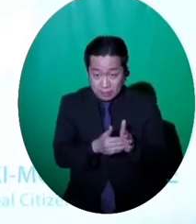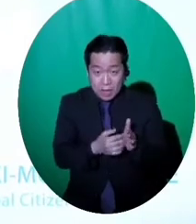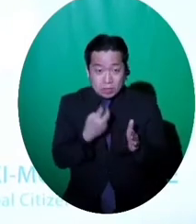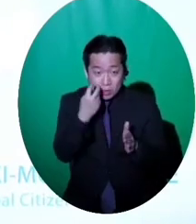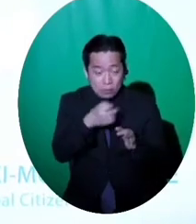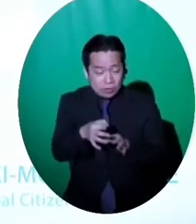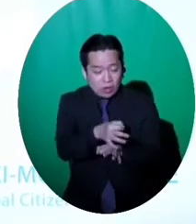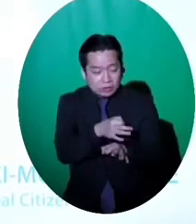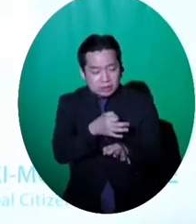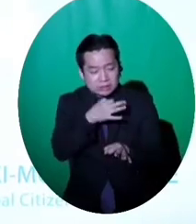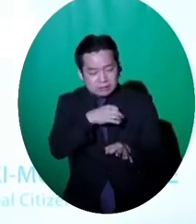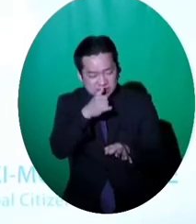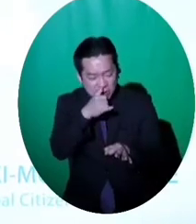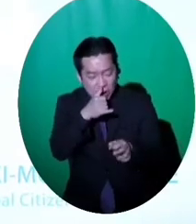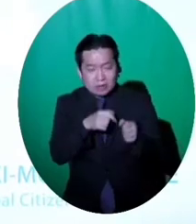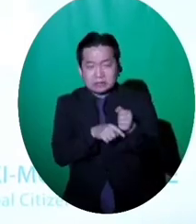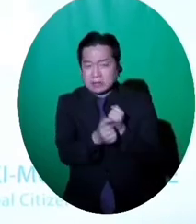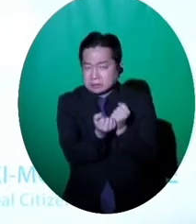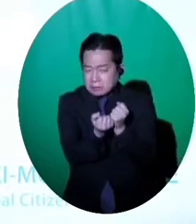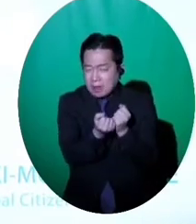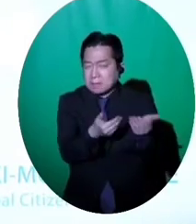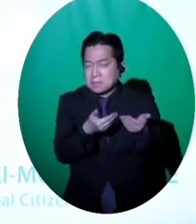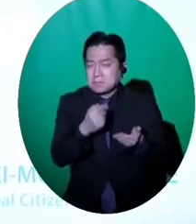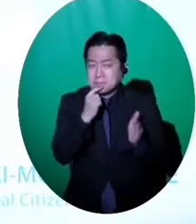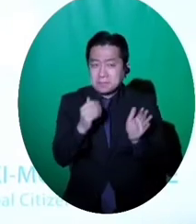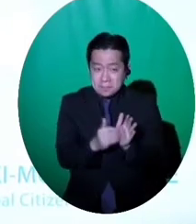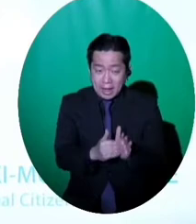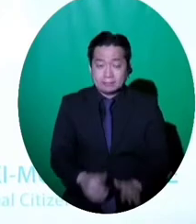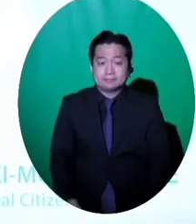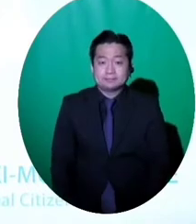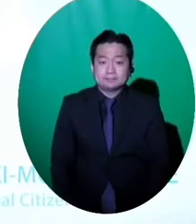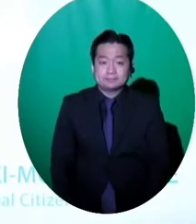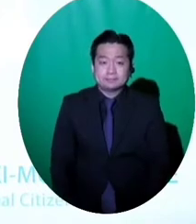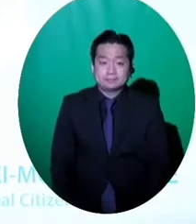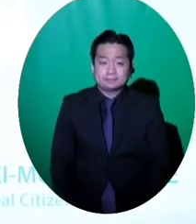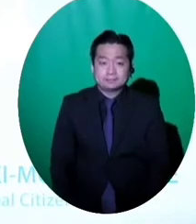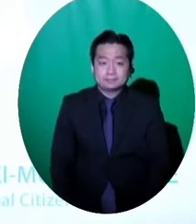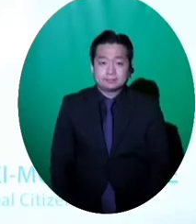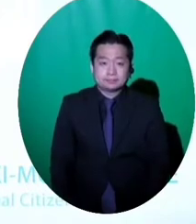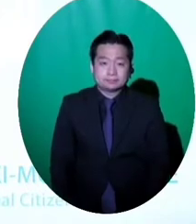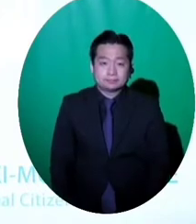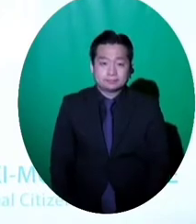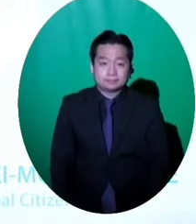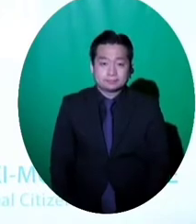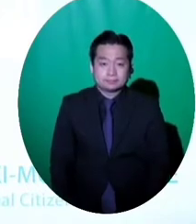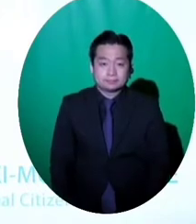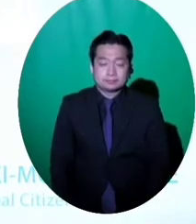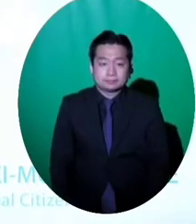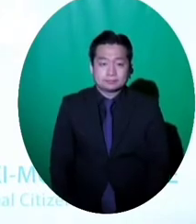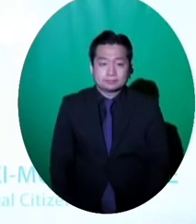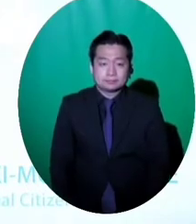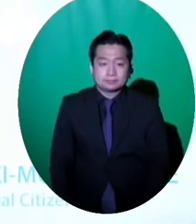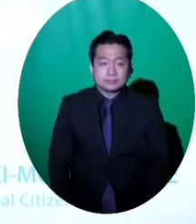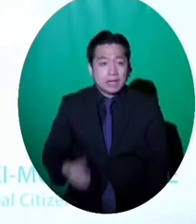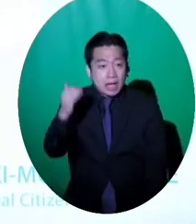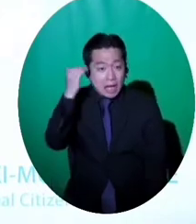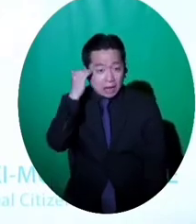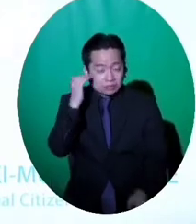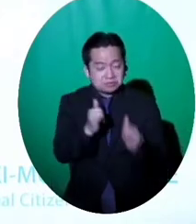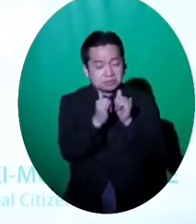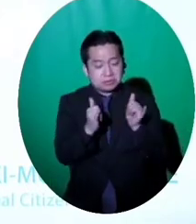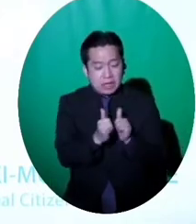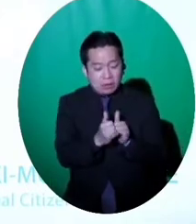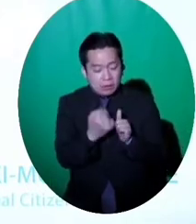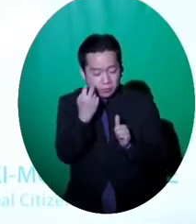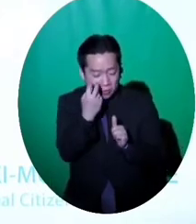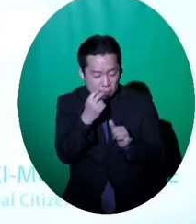about important implication of care economy for Korean society. Thank you. And let me move on to